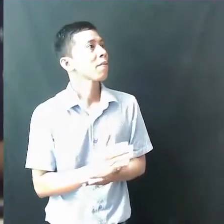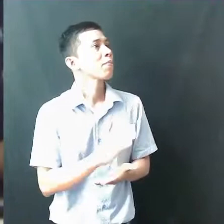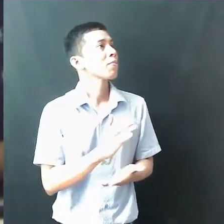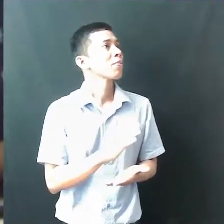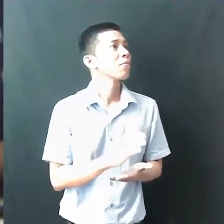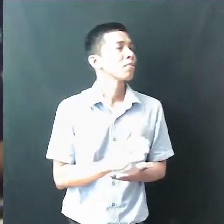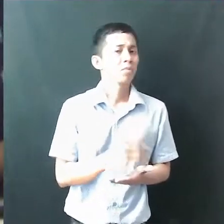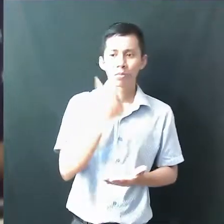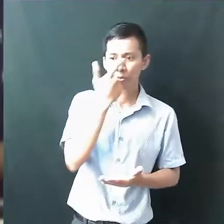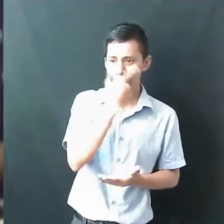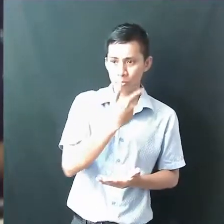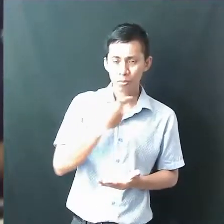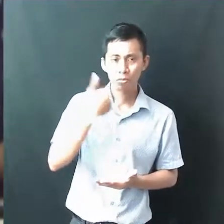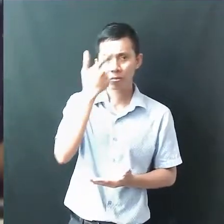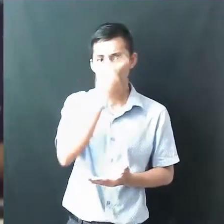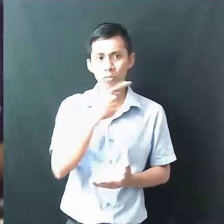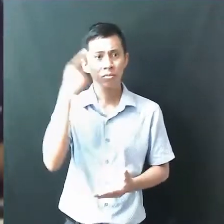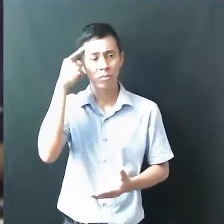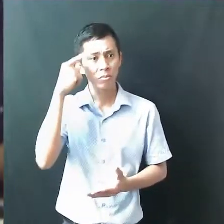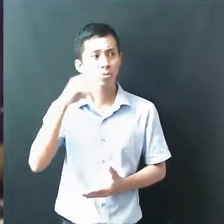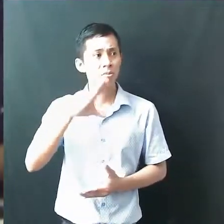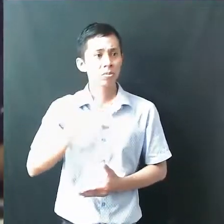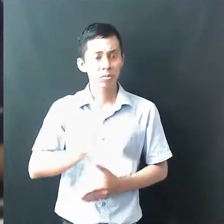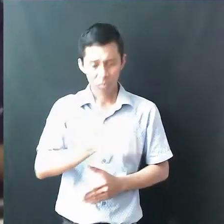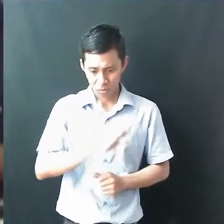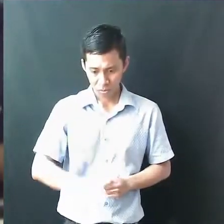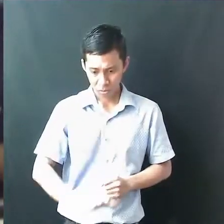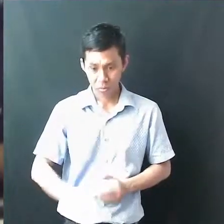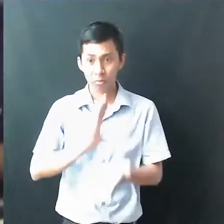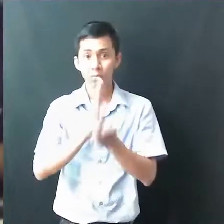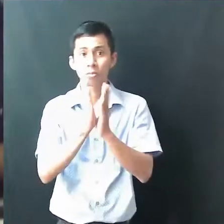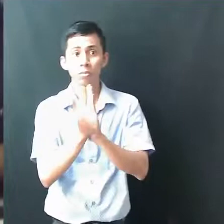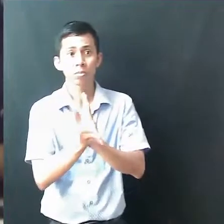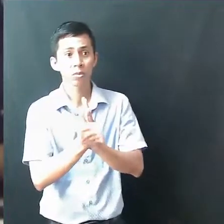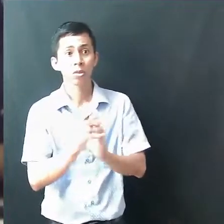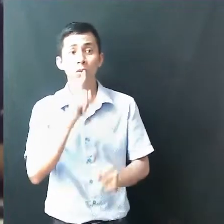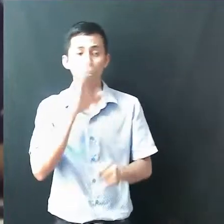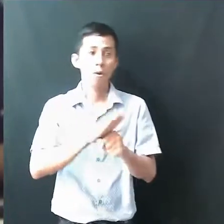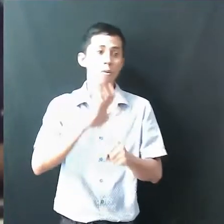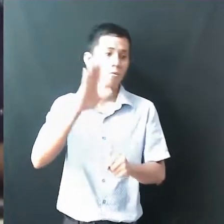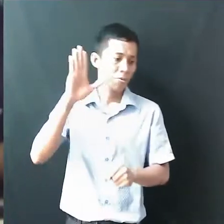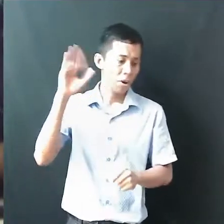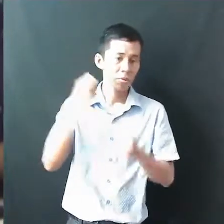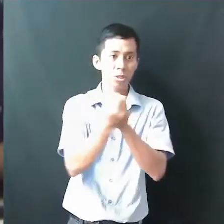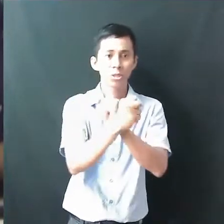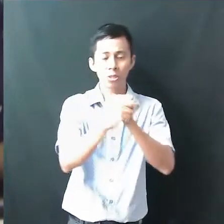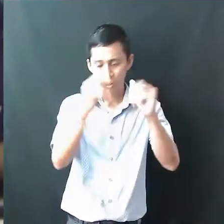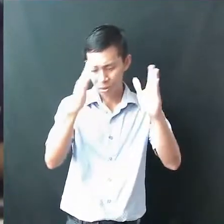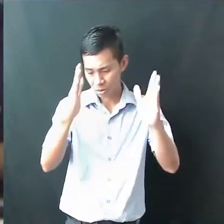Who would think this little child would be the promised one? Would